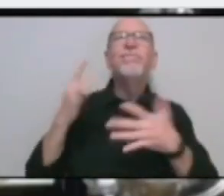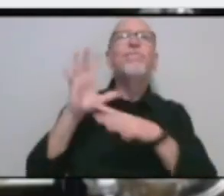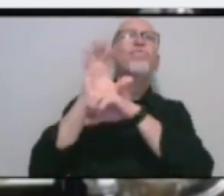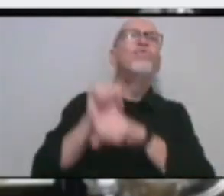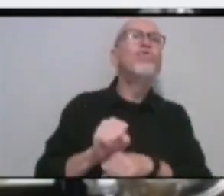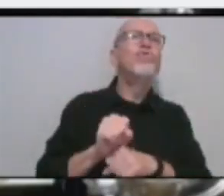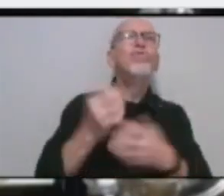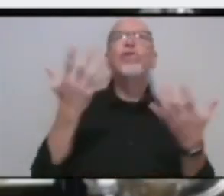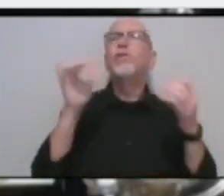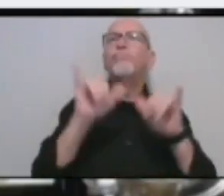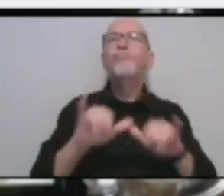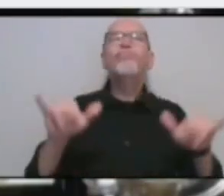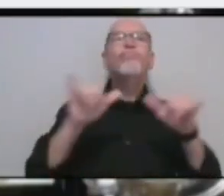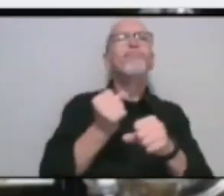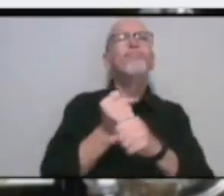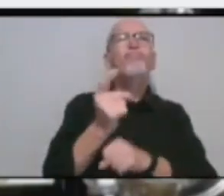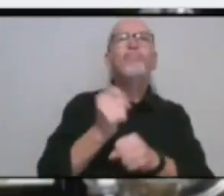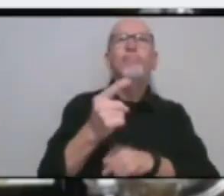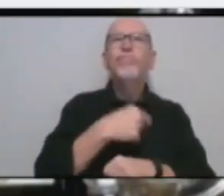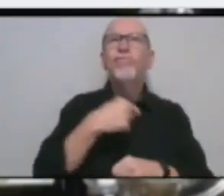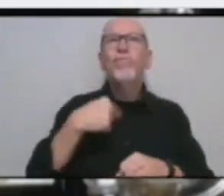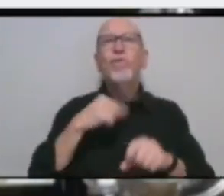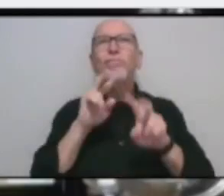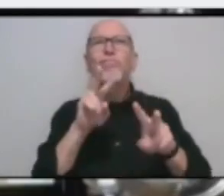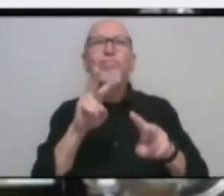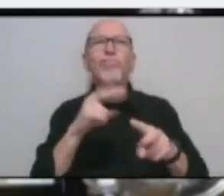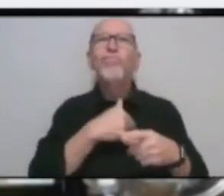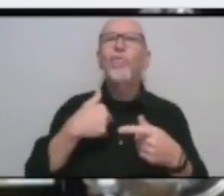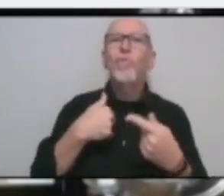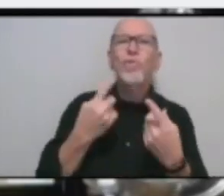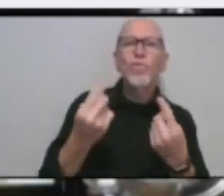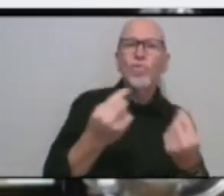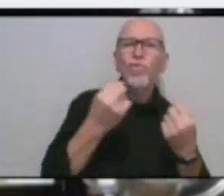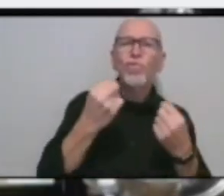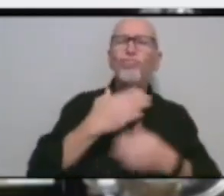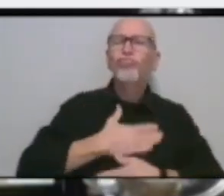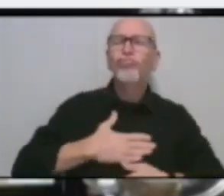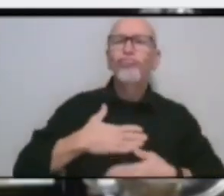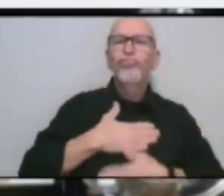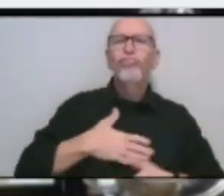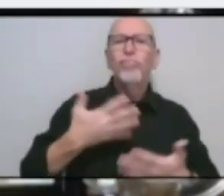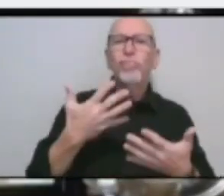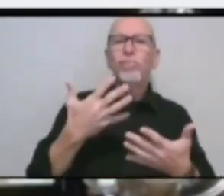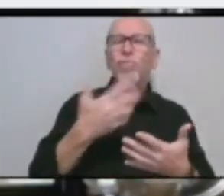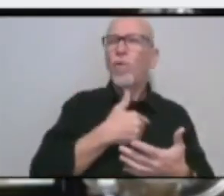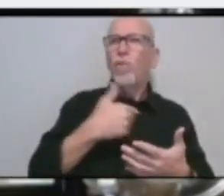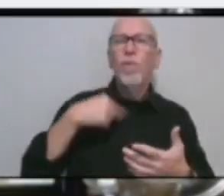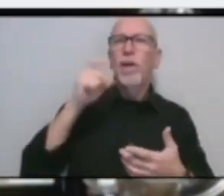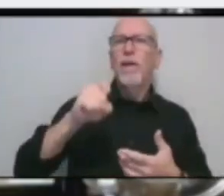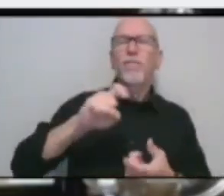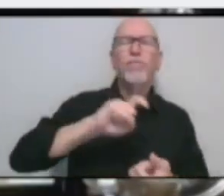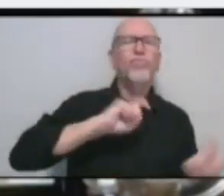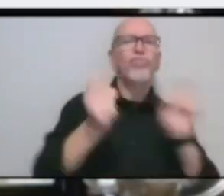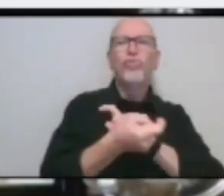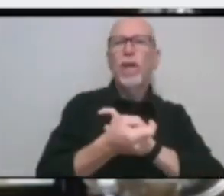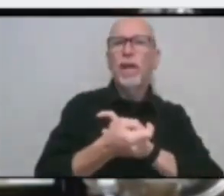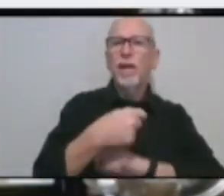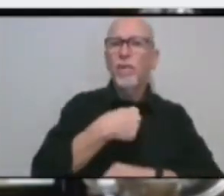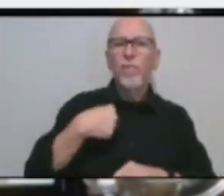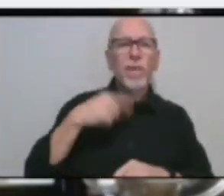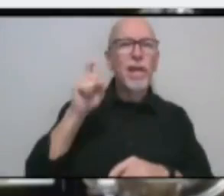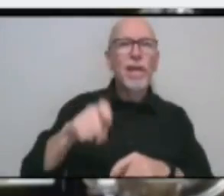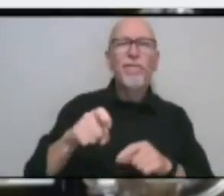traditions and annual rituals or routines that have had to be adjusted or postponed.